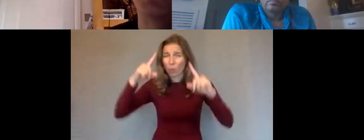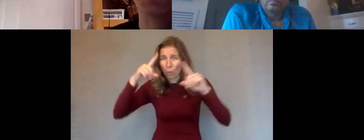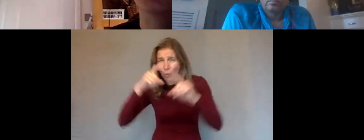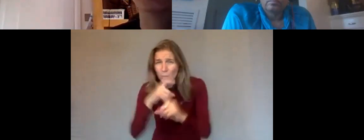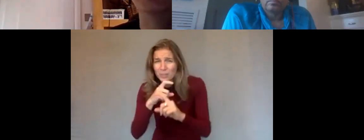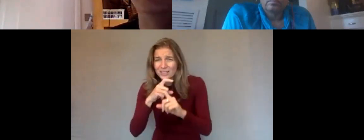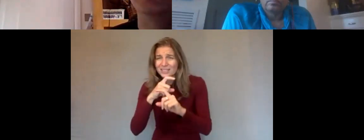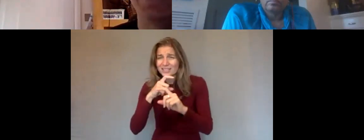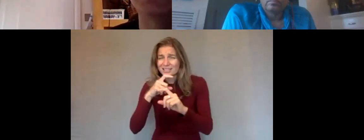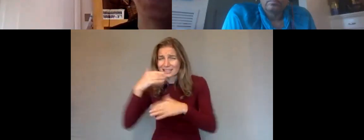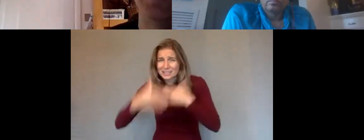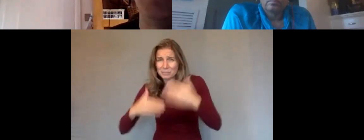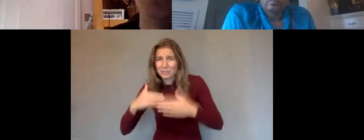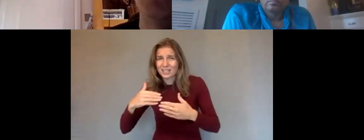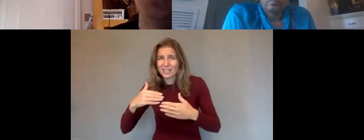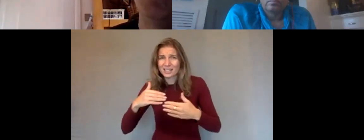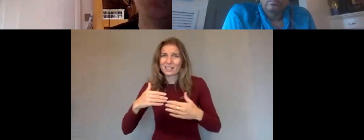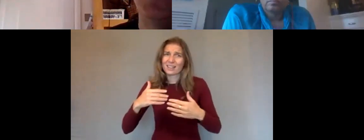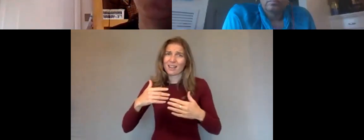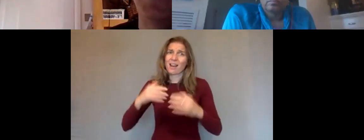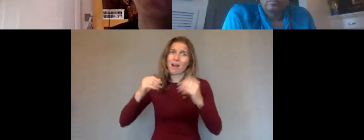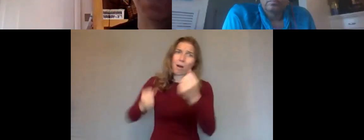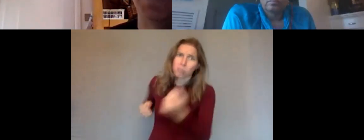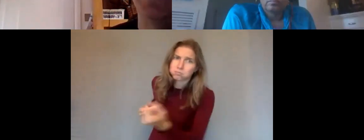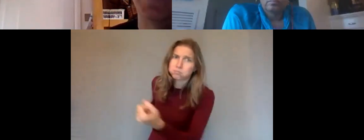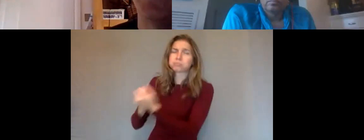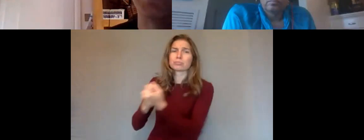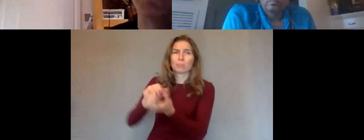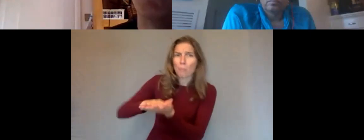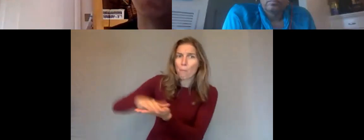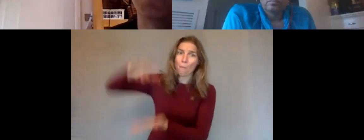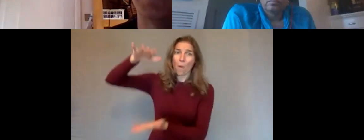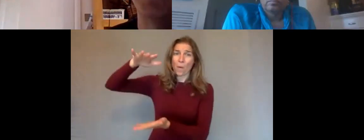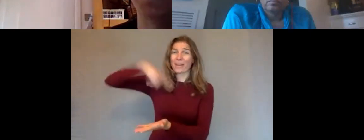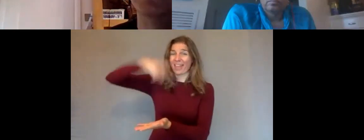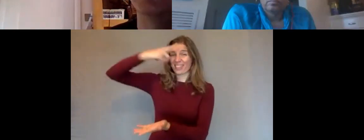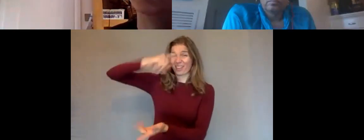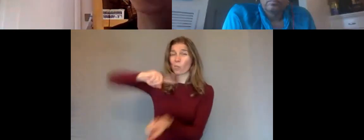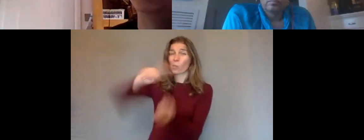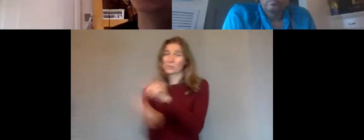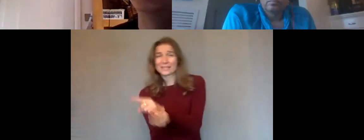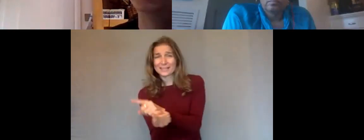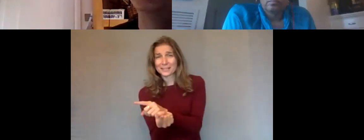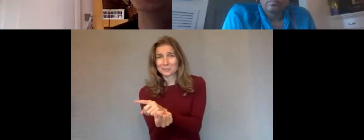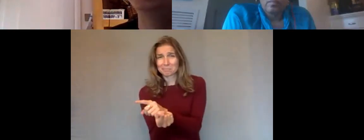of the pie, when actually, potentially, exactly the opposite is happening.